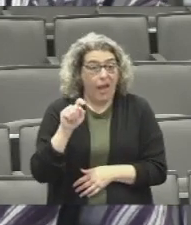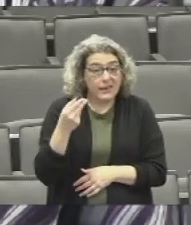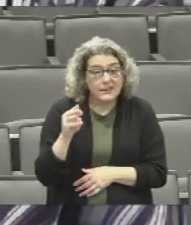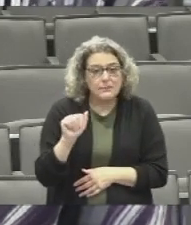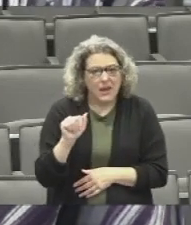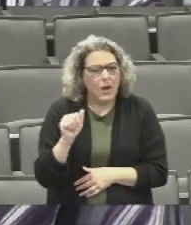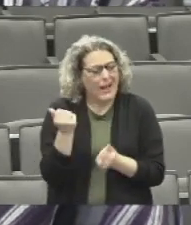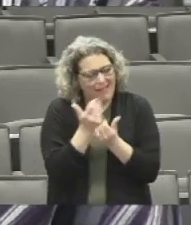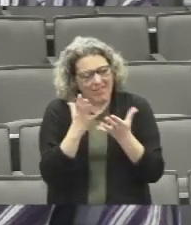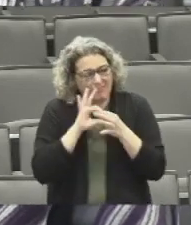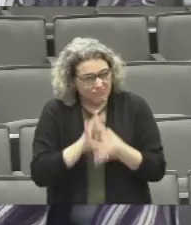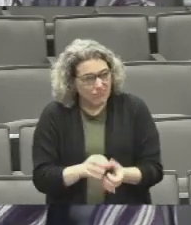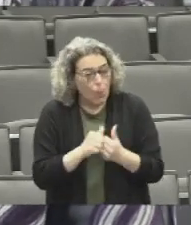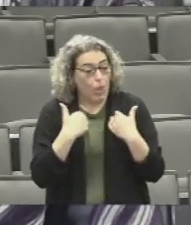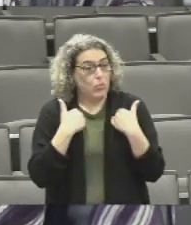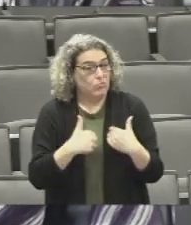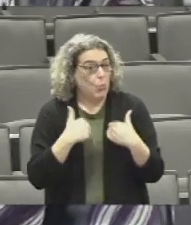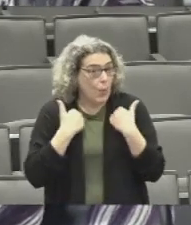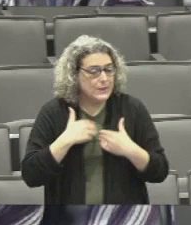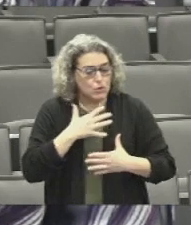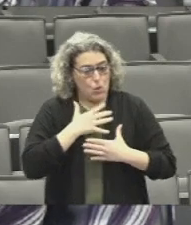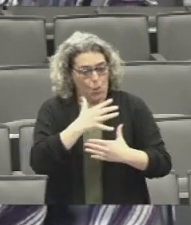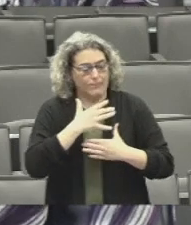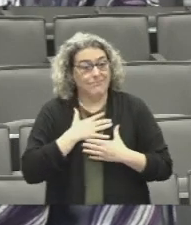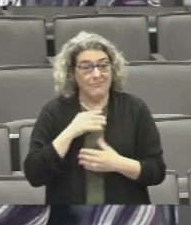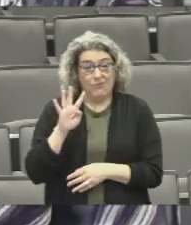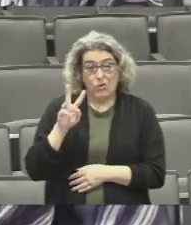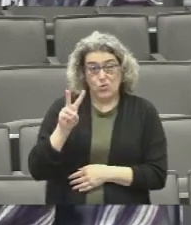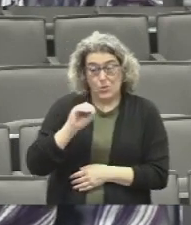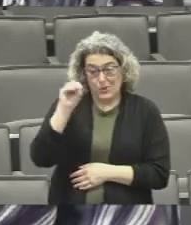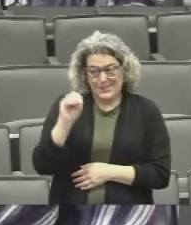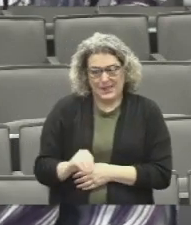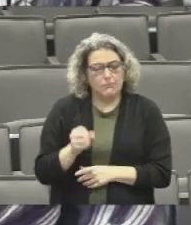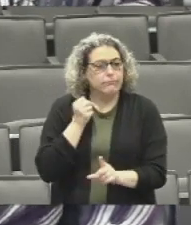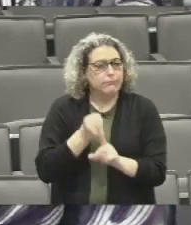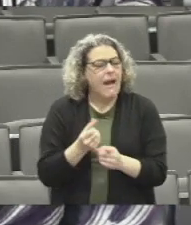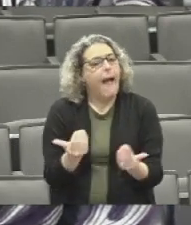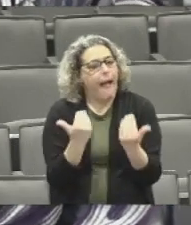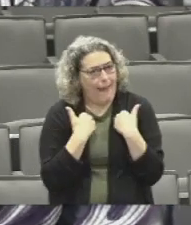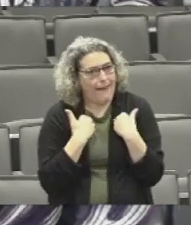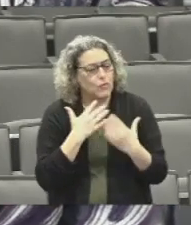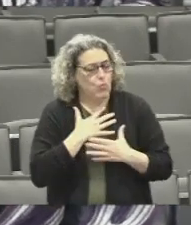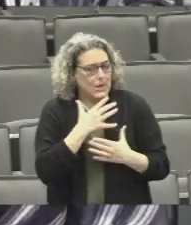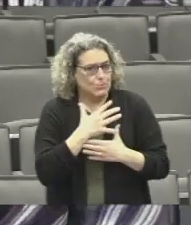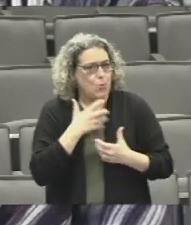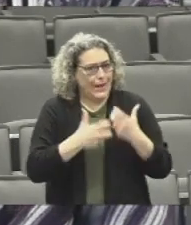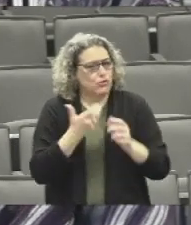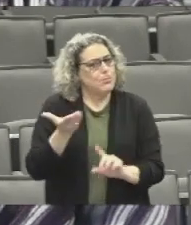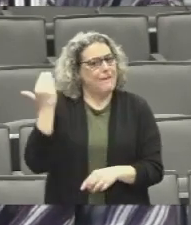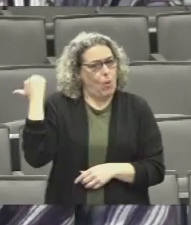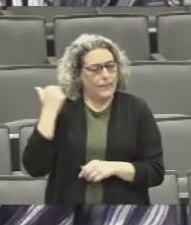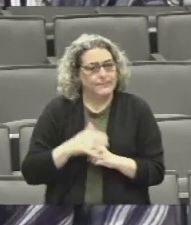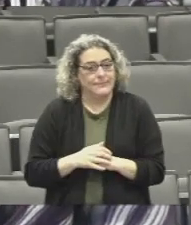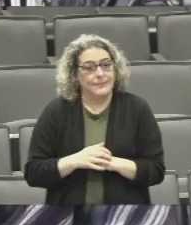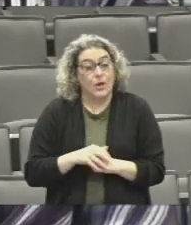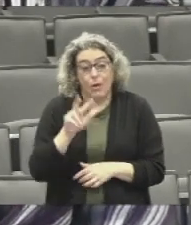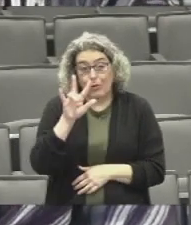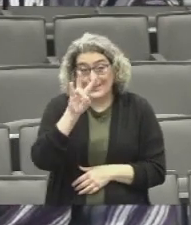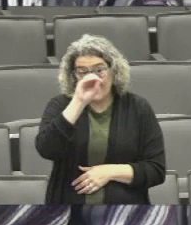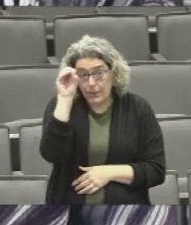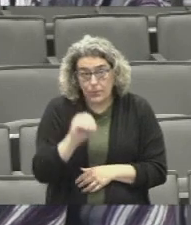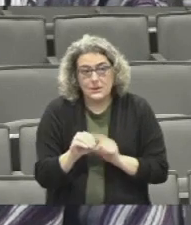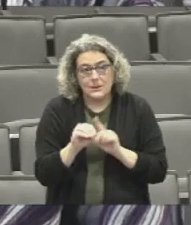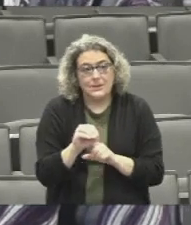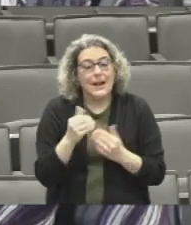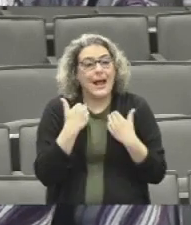illnesses. 42% of our cases have respiratory illnesses. 37% of our cases have